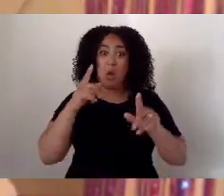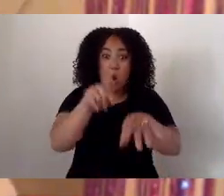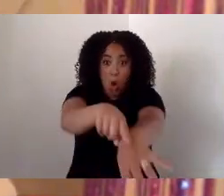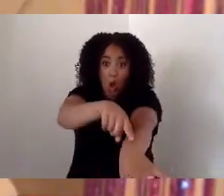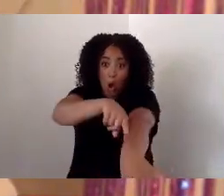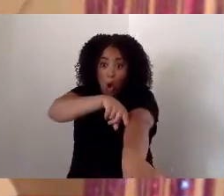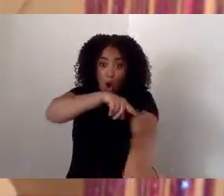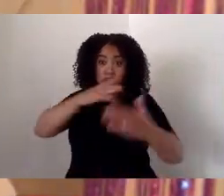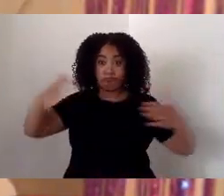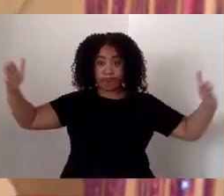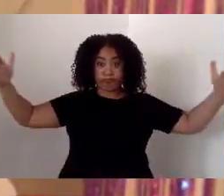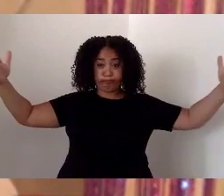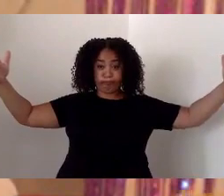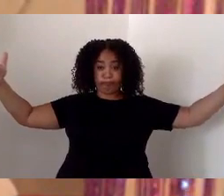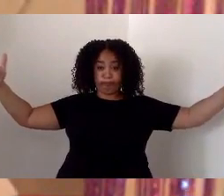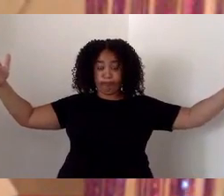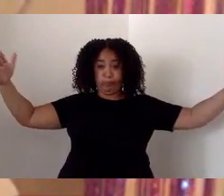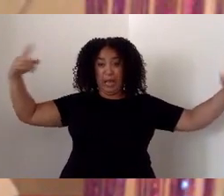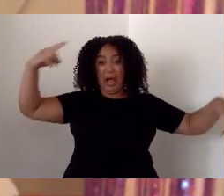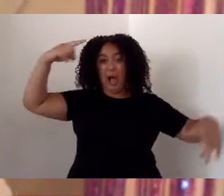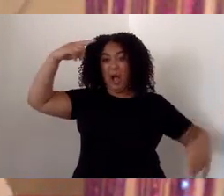think Flower might be as tall as I am.